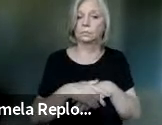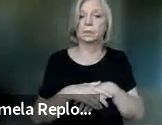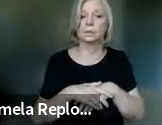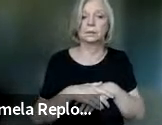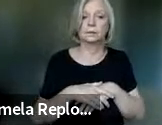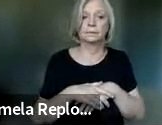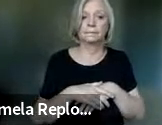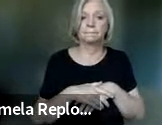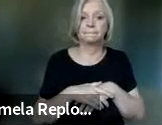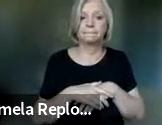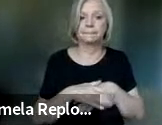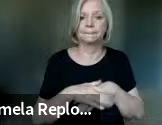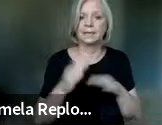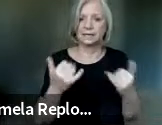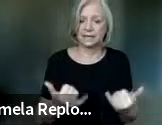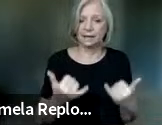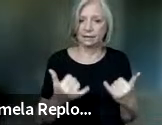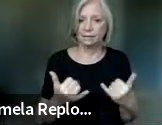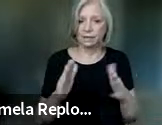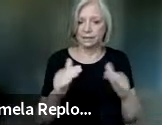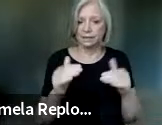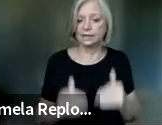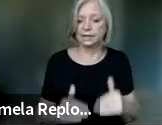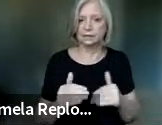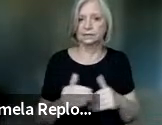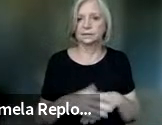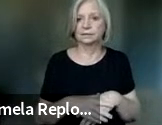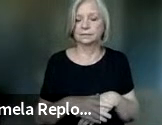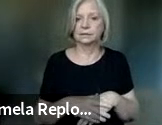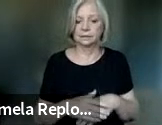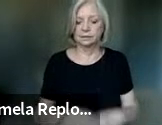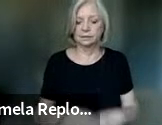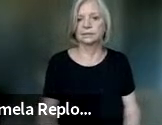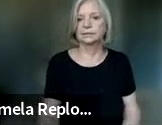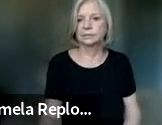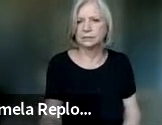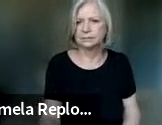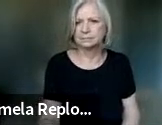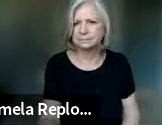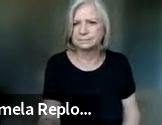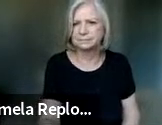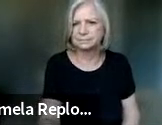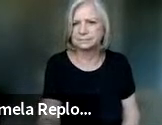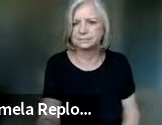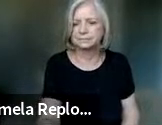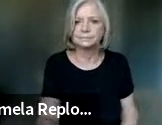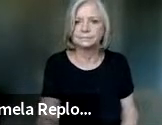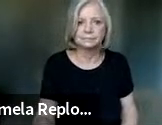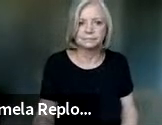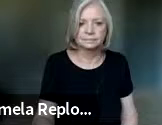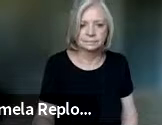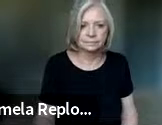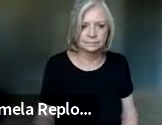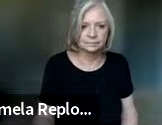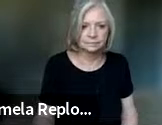Greetings. Before we move on to the next question, we need ASL interpreters to switch, please.